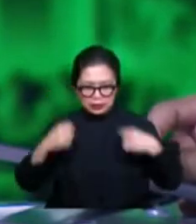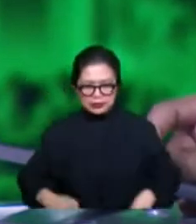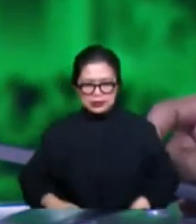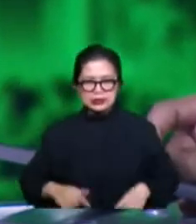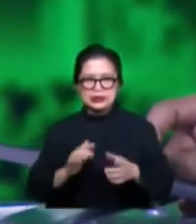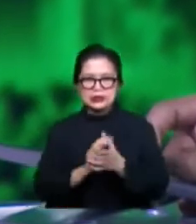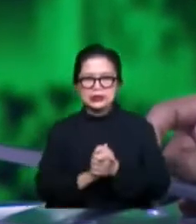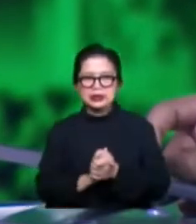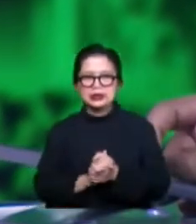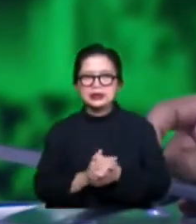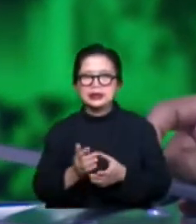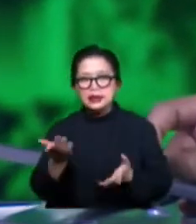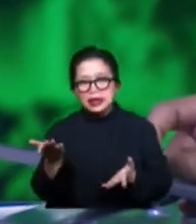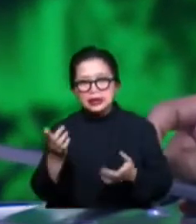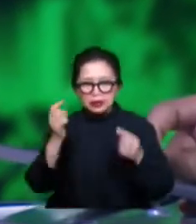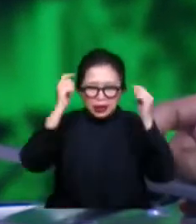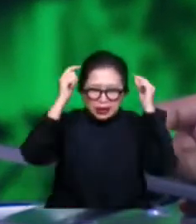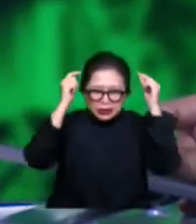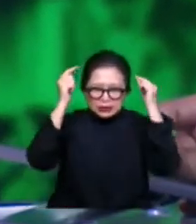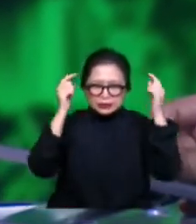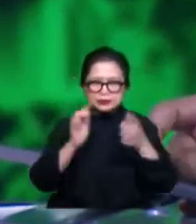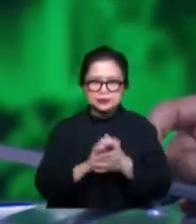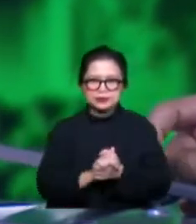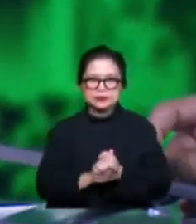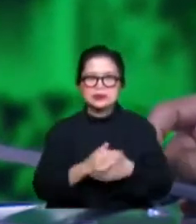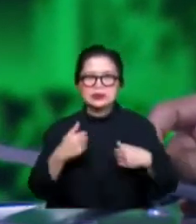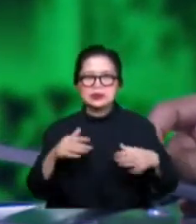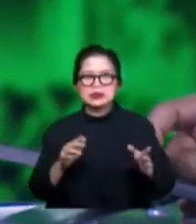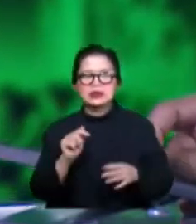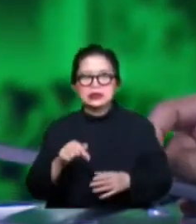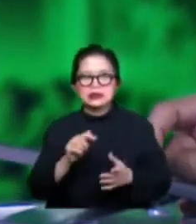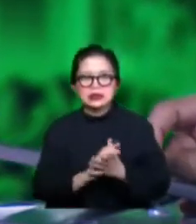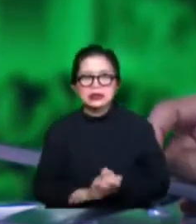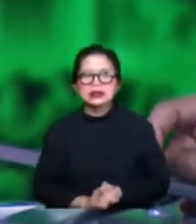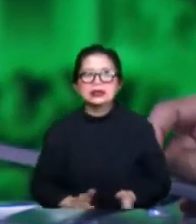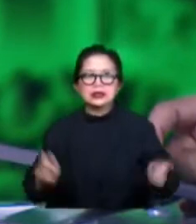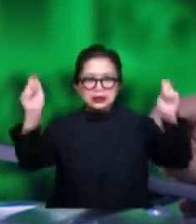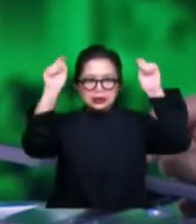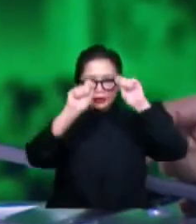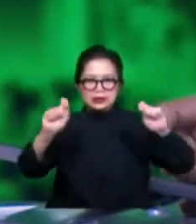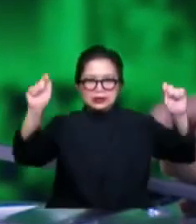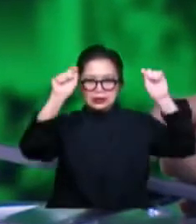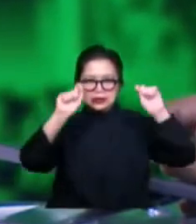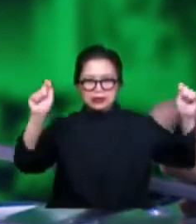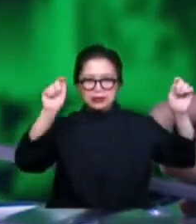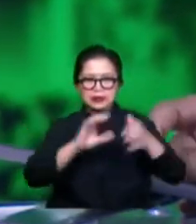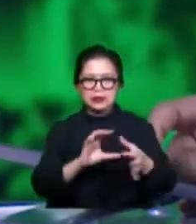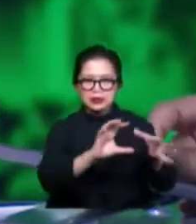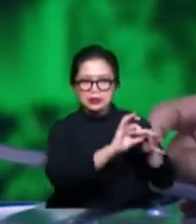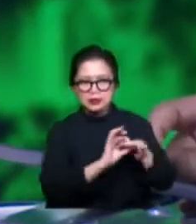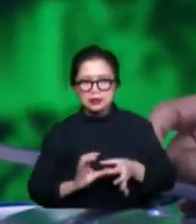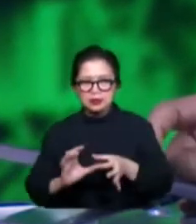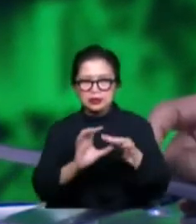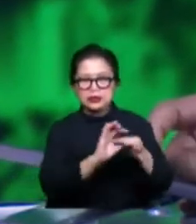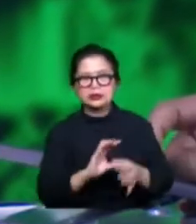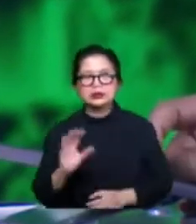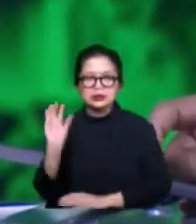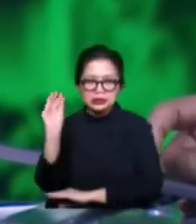about collaboration, the Jakarta Collaboration Festival. So my third question for Mr. Pandu, how to build the